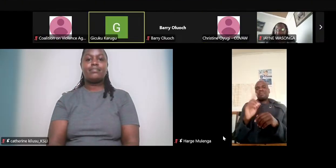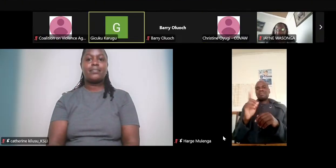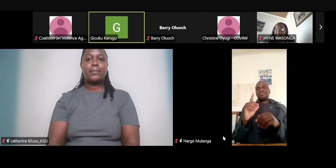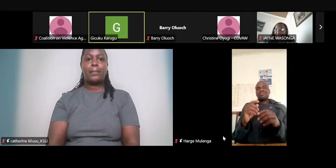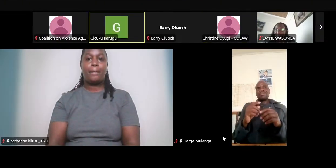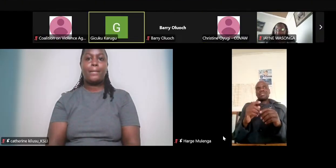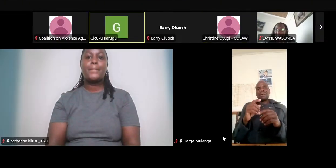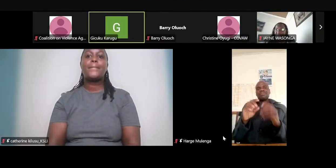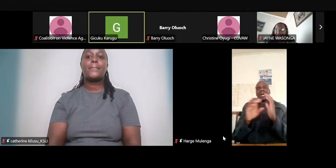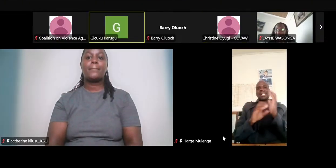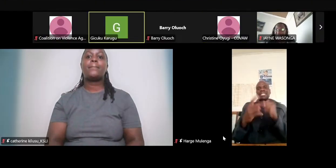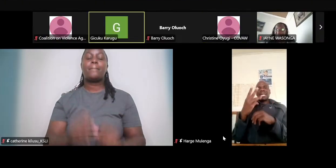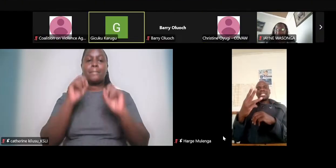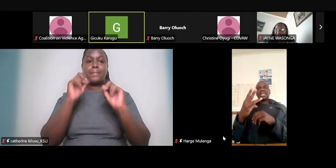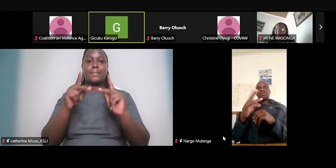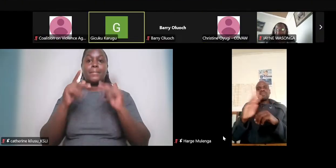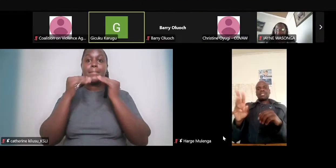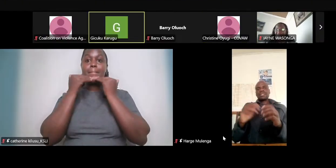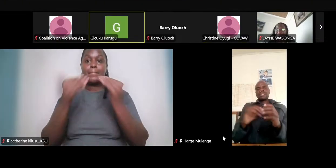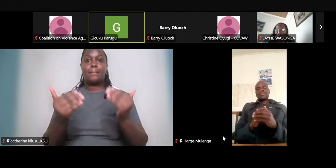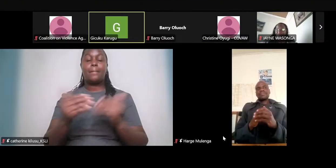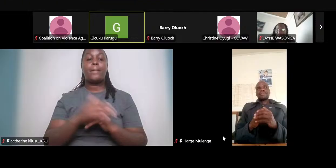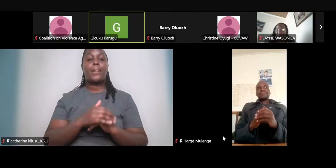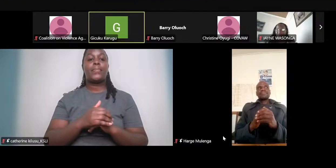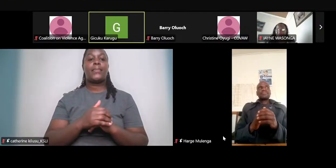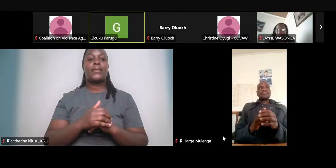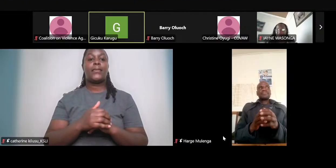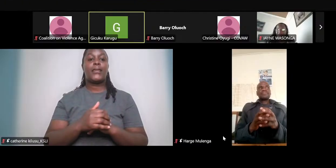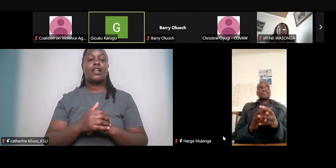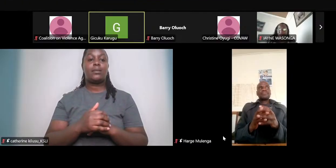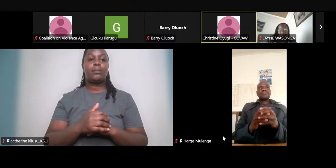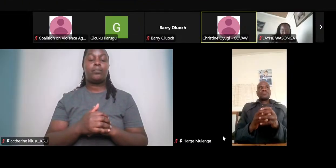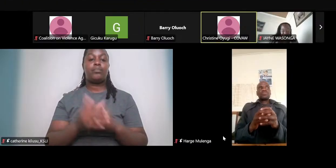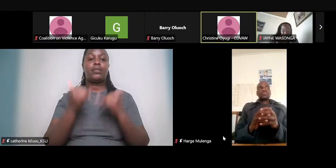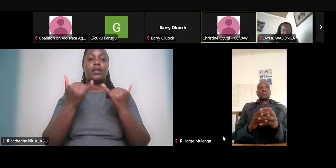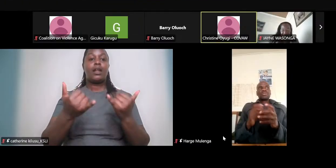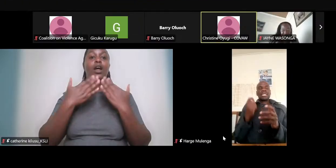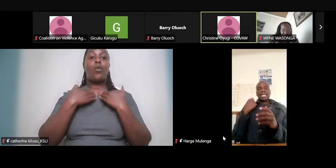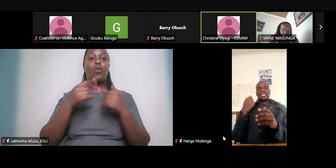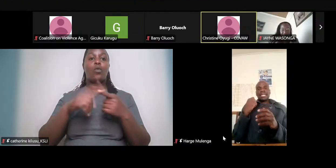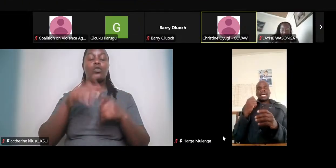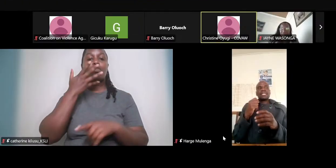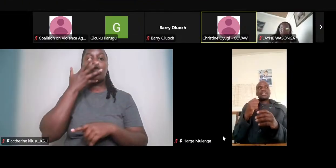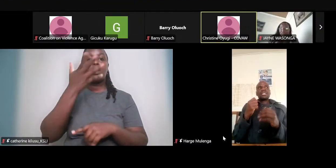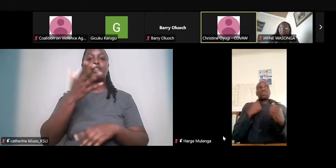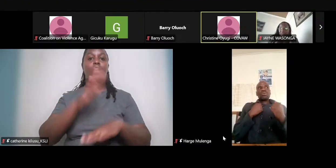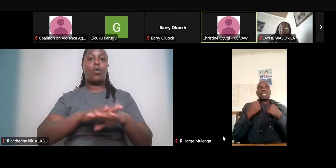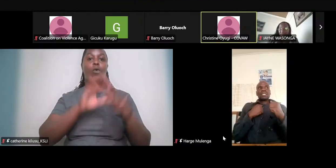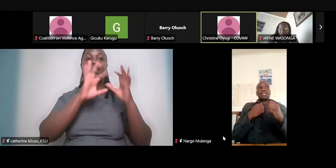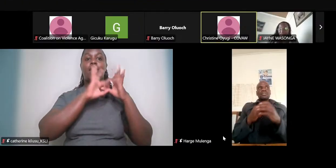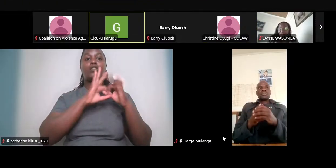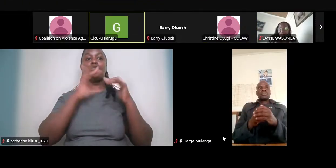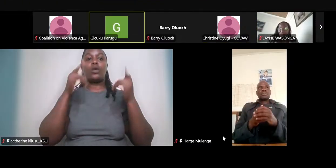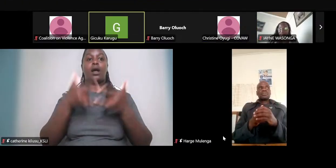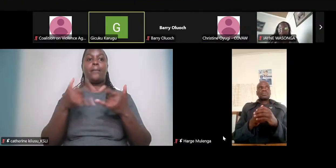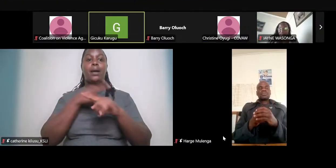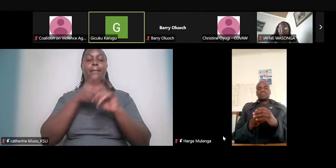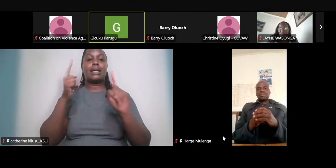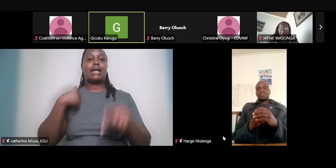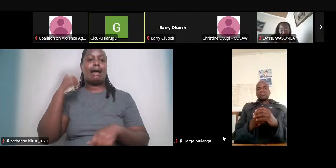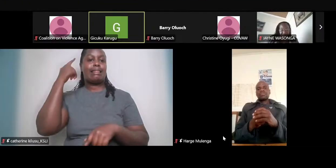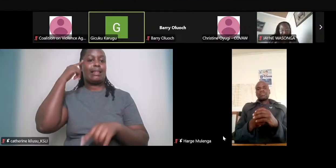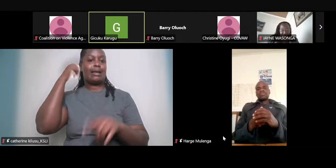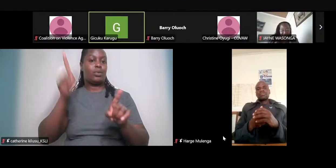Yes, yes. thank Go you. ahead. So I'll attempt to answer, on the cultural gaps as well, but I think also